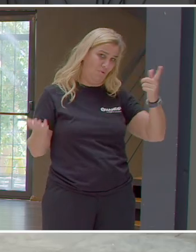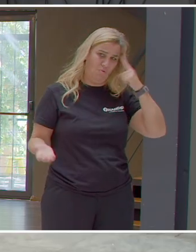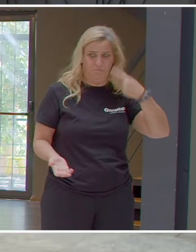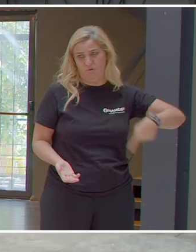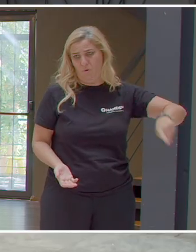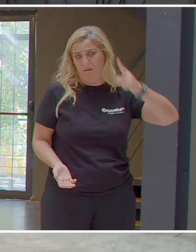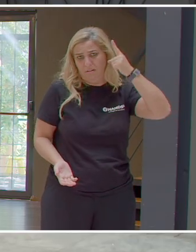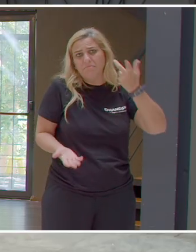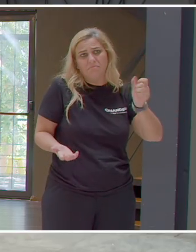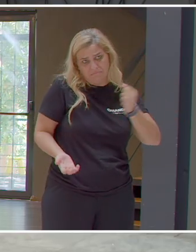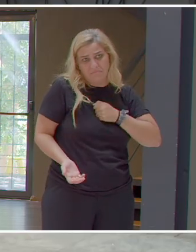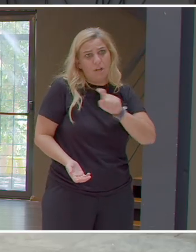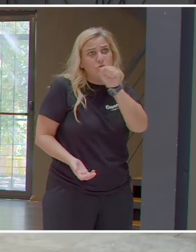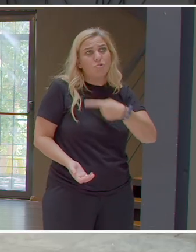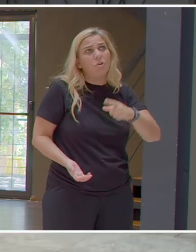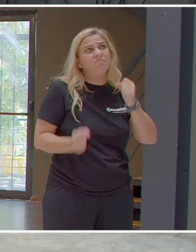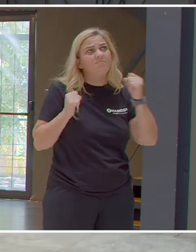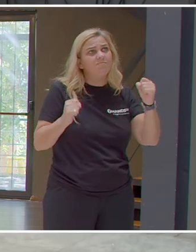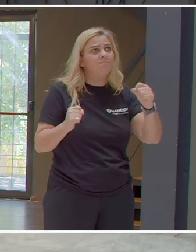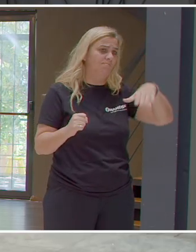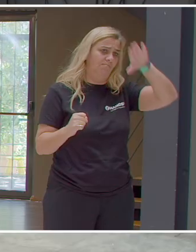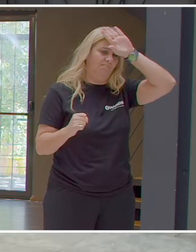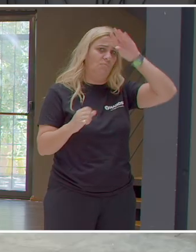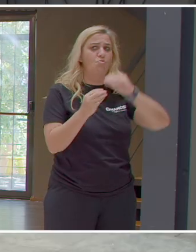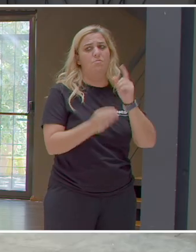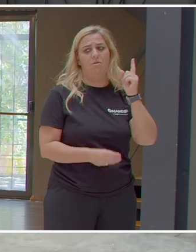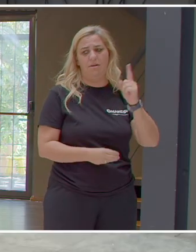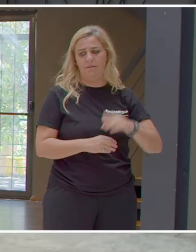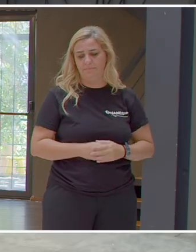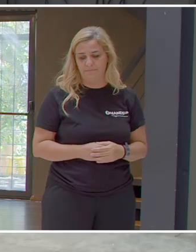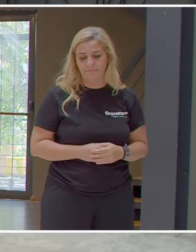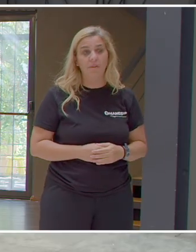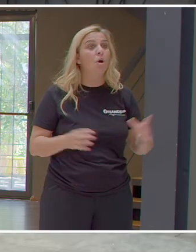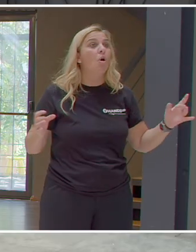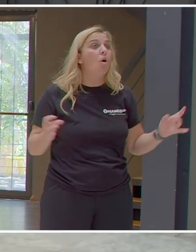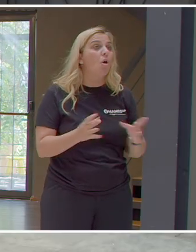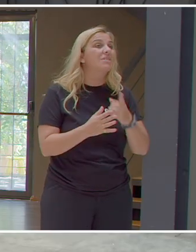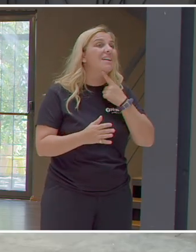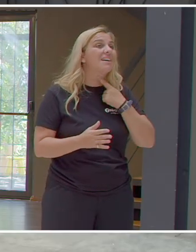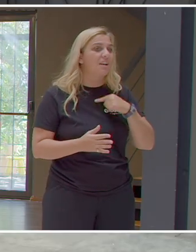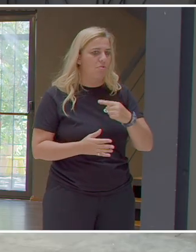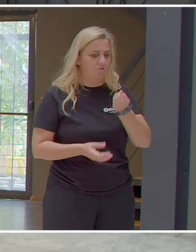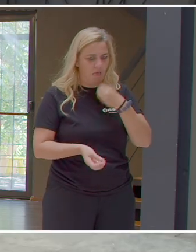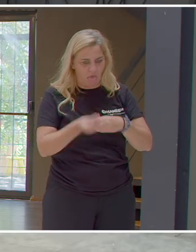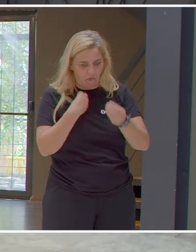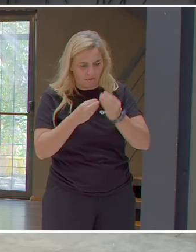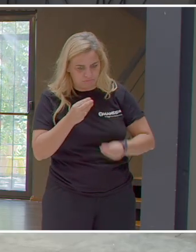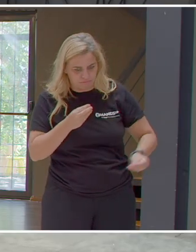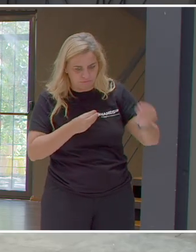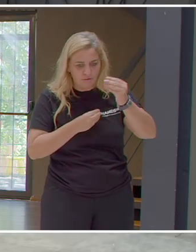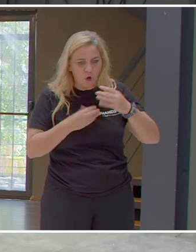nobody would disagree on that point. But when we eat too much glucose, then our body's